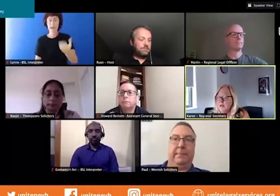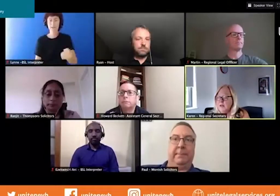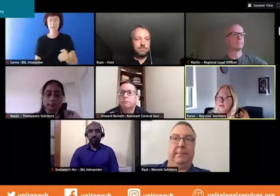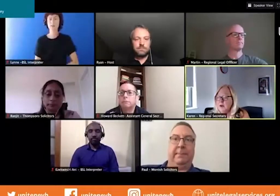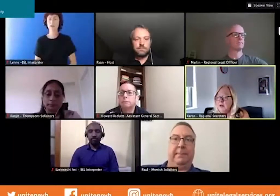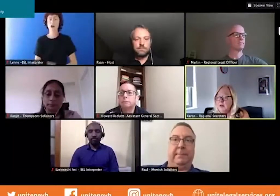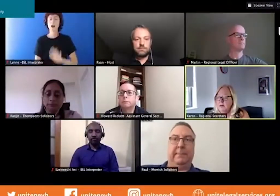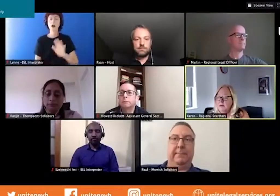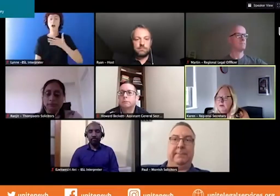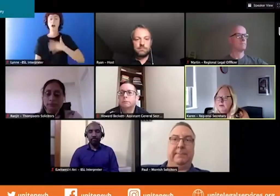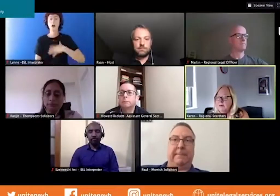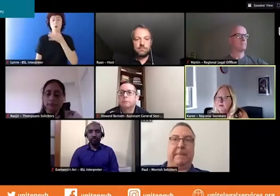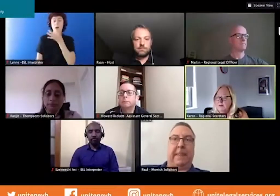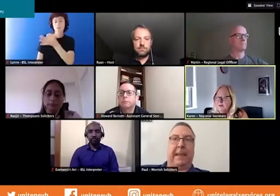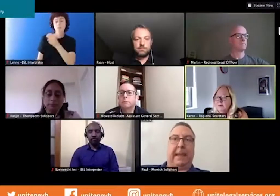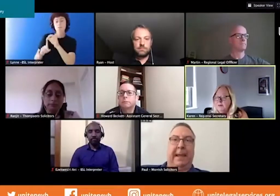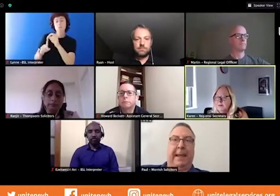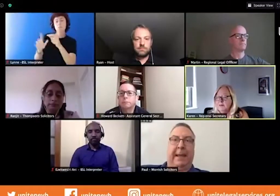first on this one?